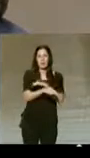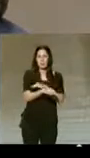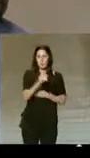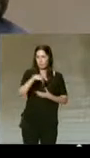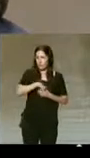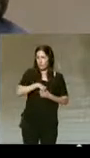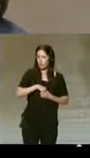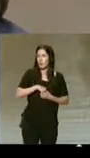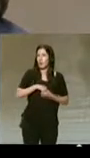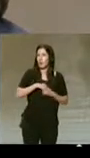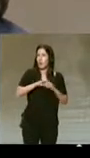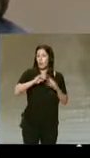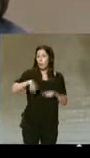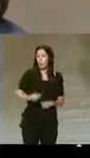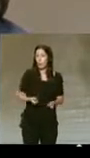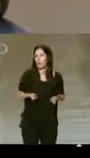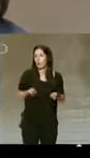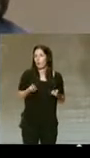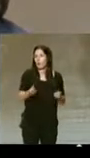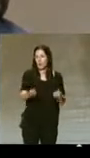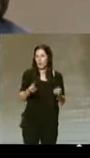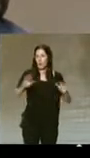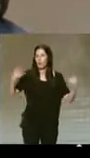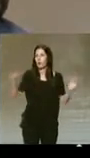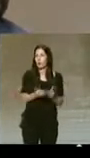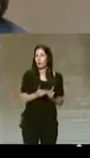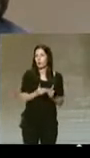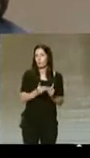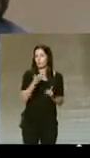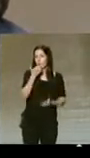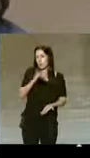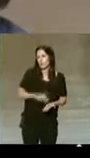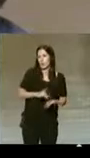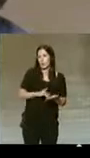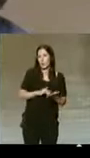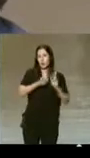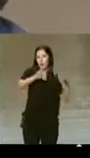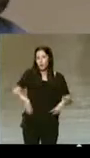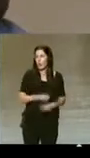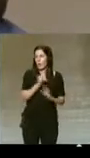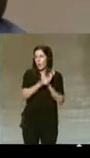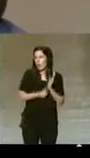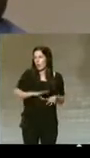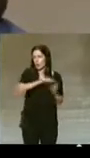be accessible, and accessibility should be fully embedded.